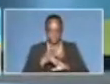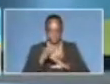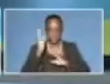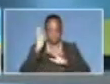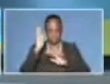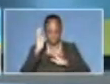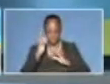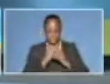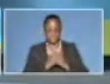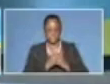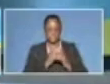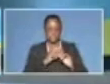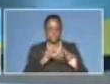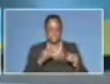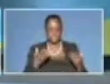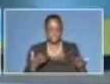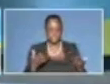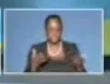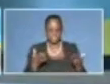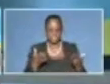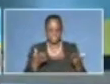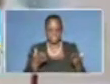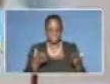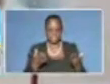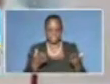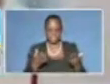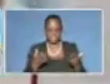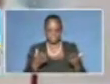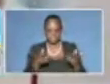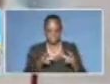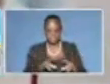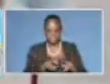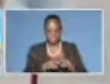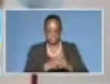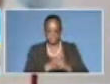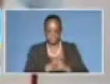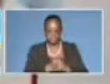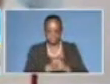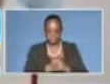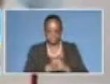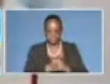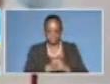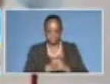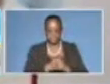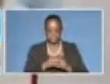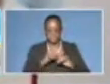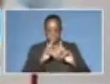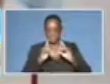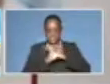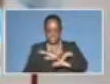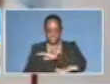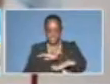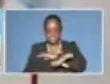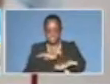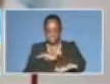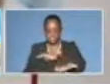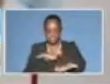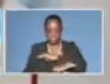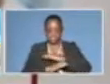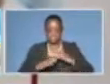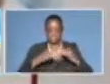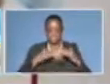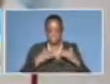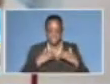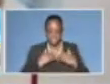he says there are things to be aware of. Because it means that those countries are standing a better chance of